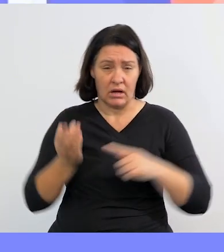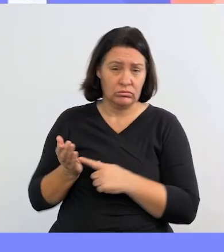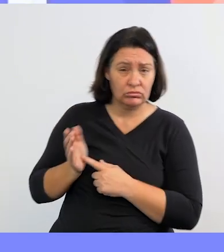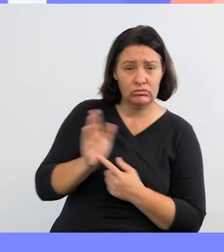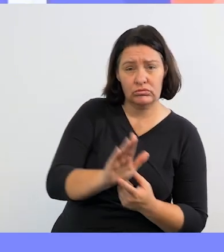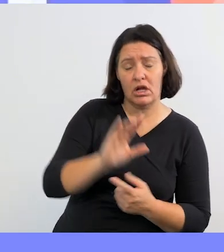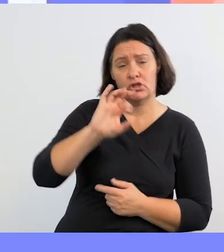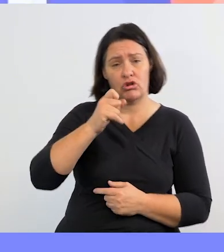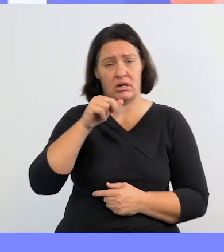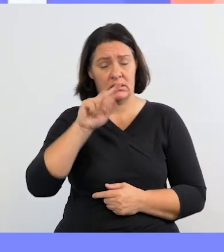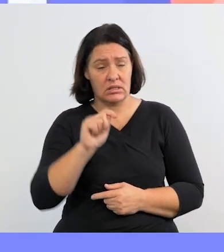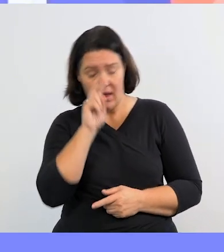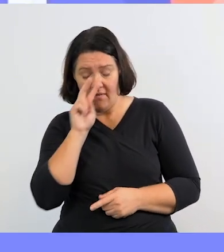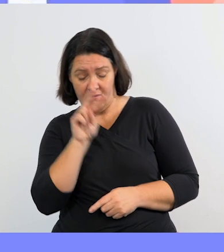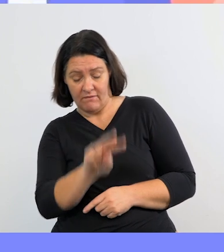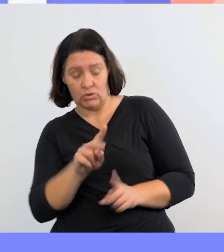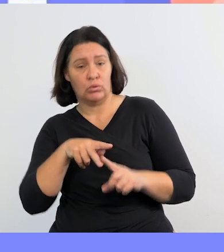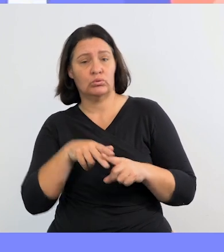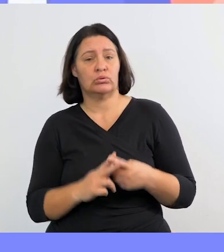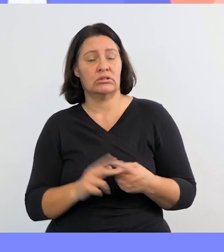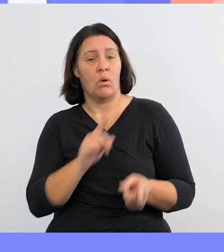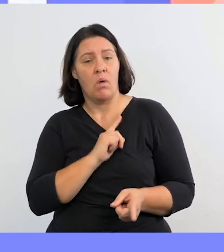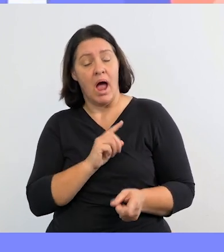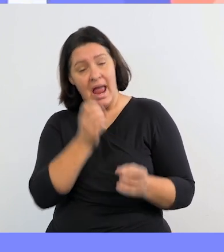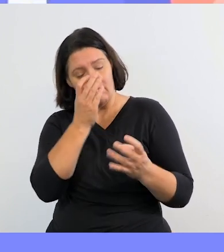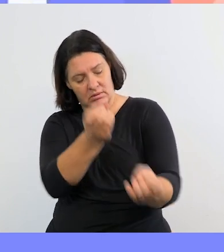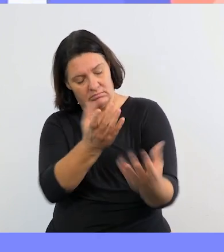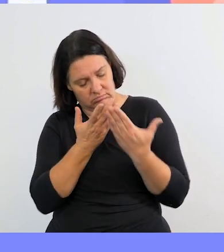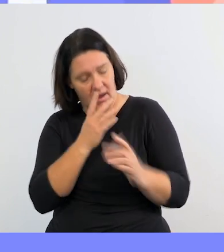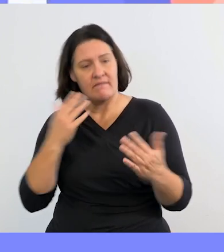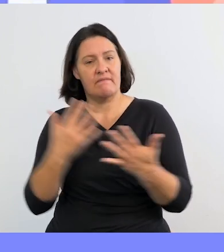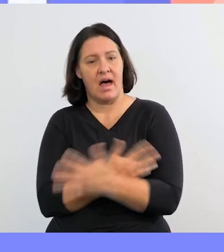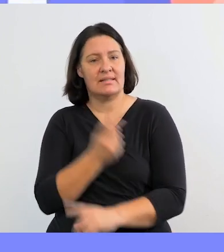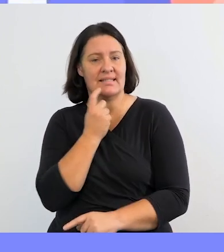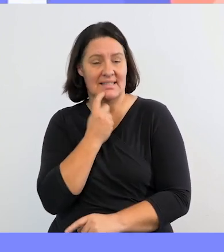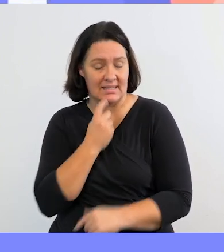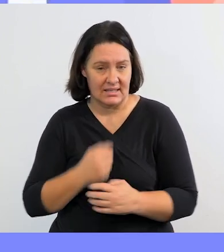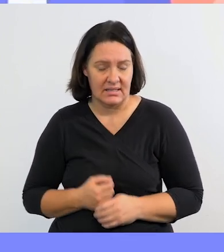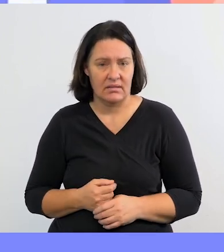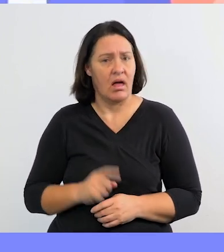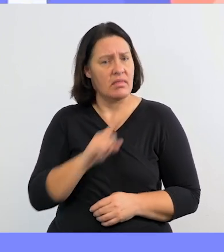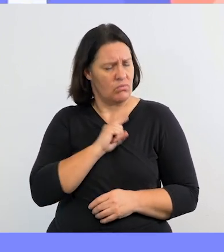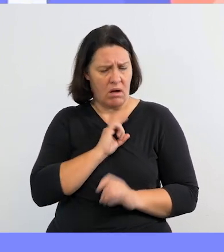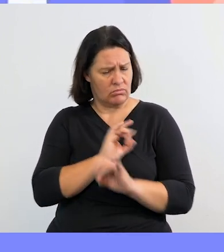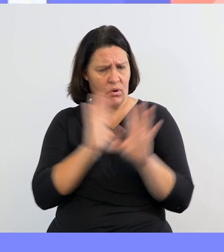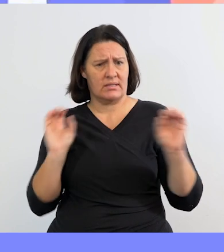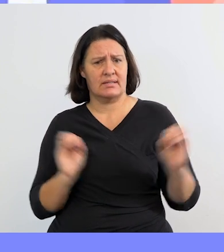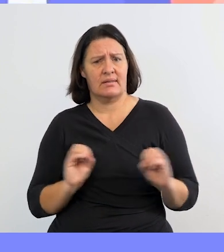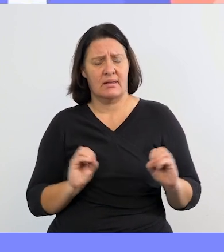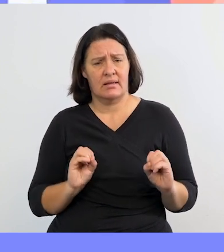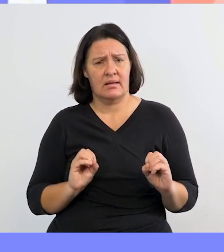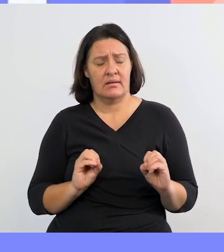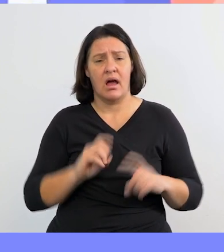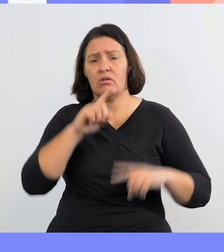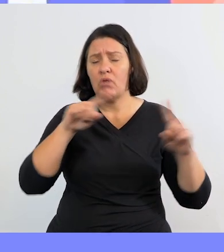and charts are effective visual tools because they present information quickly and easily? It is therefore not surprising